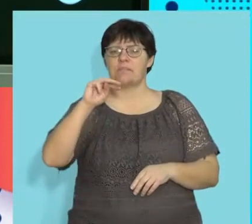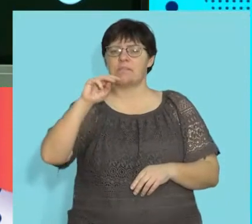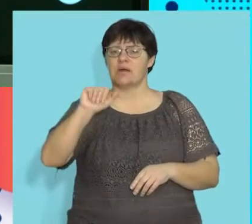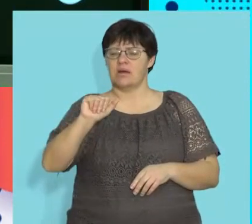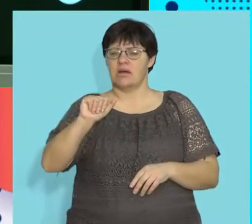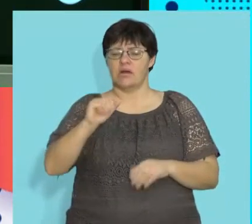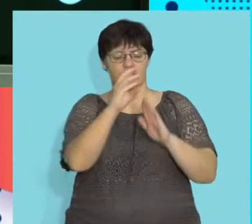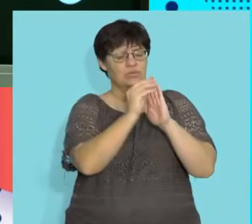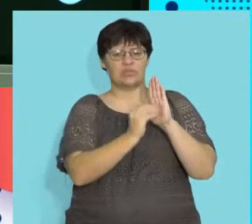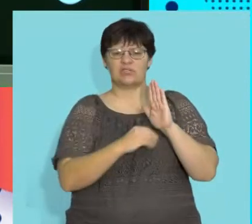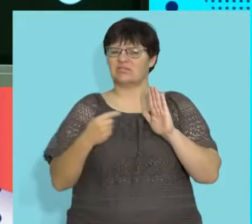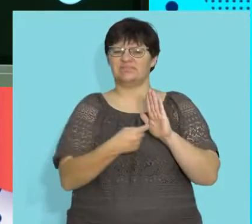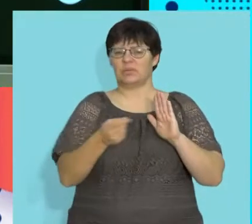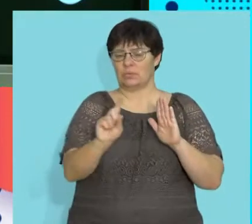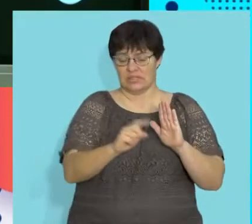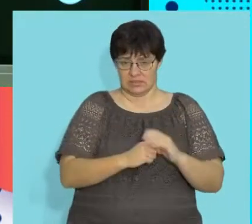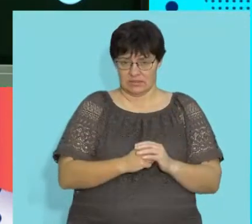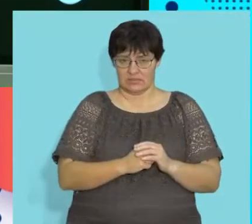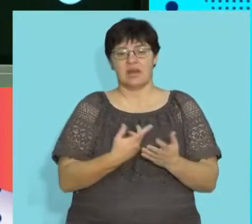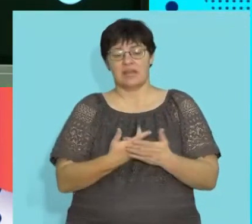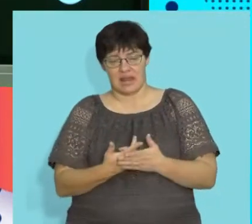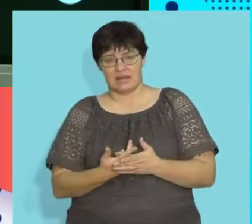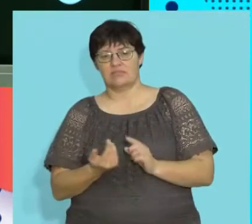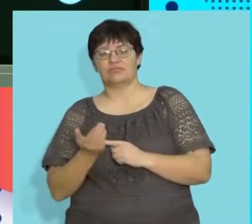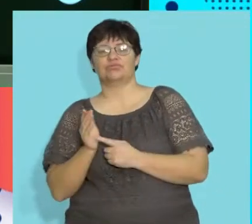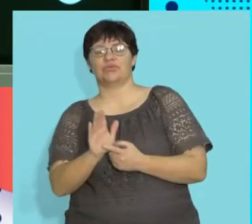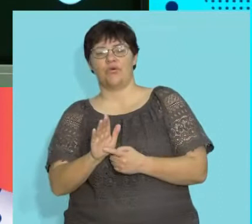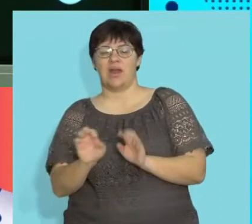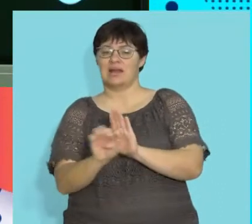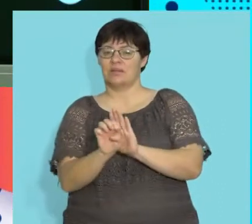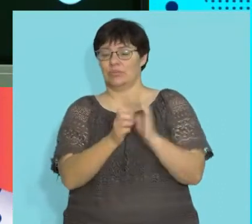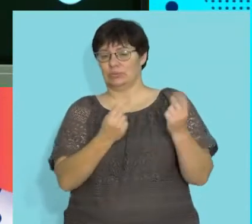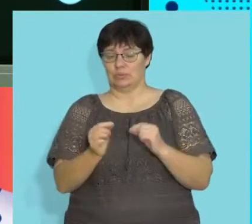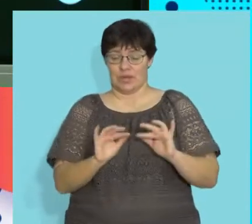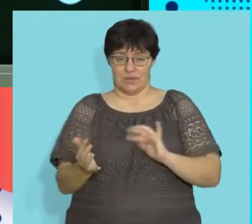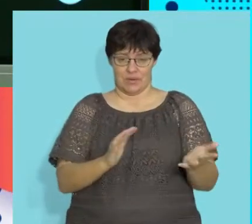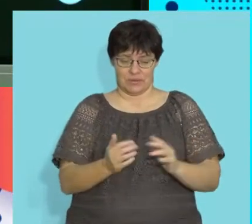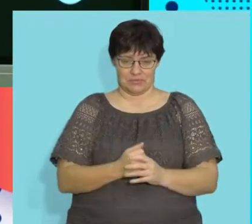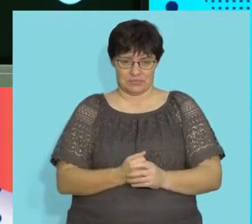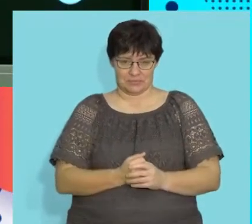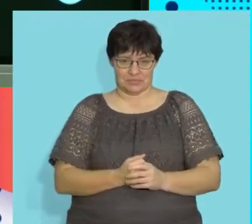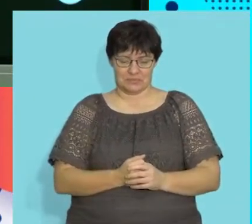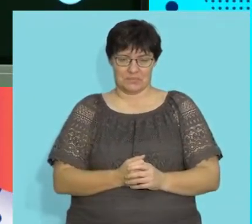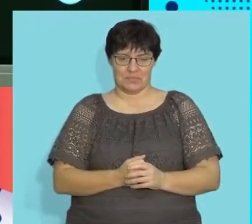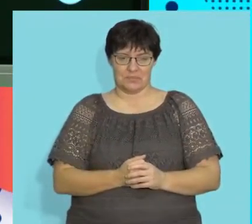notation is, and then I'm going to go into an example illustrating it. Let's look at the board together.